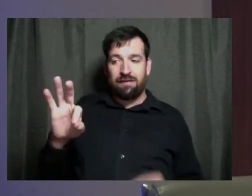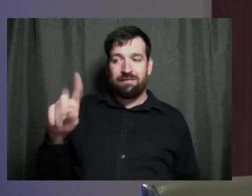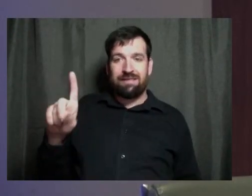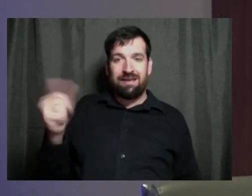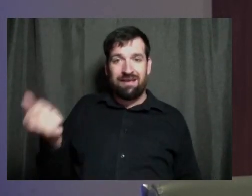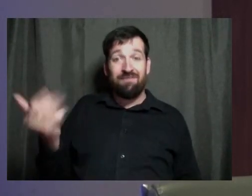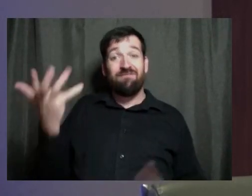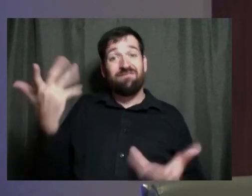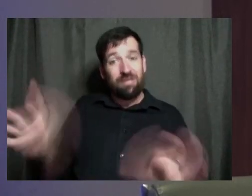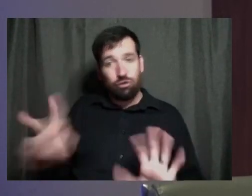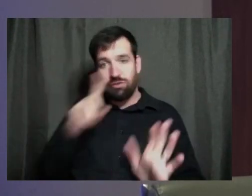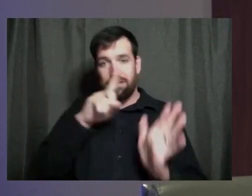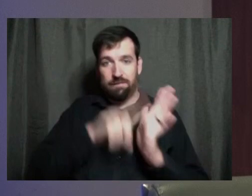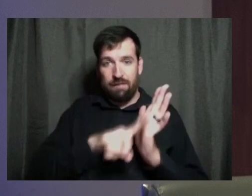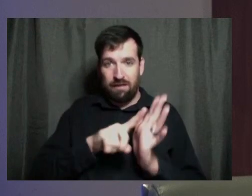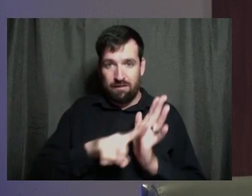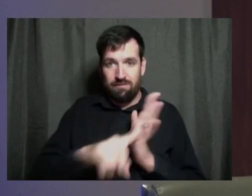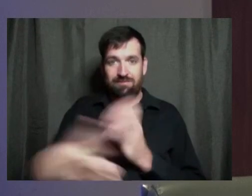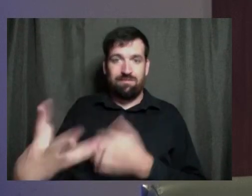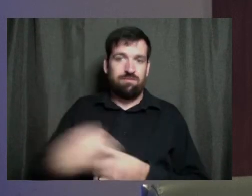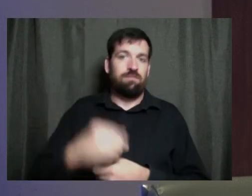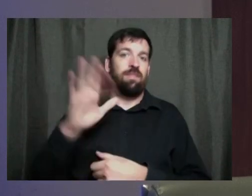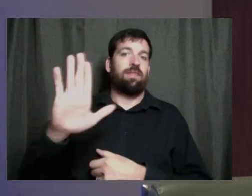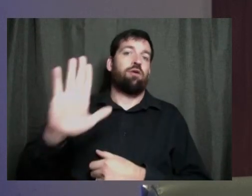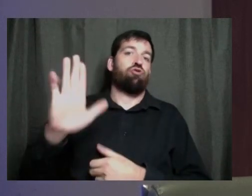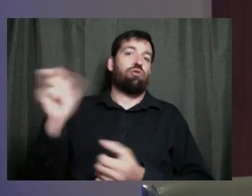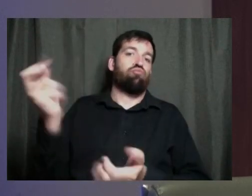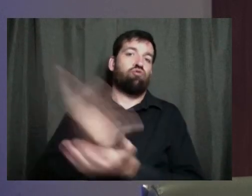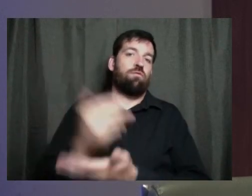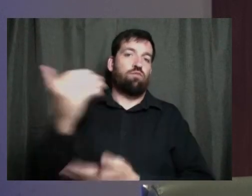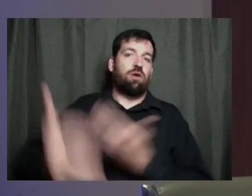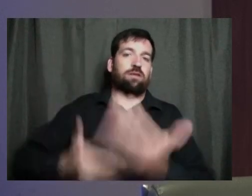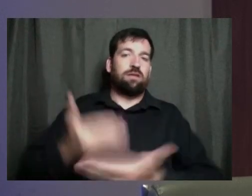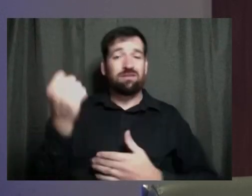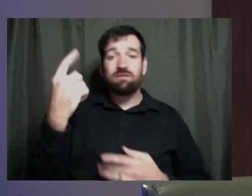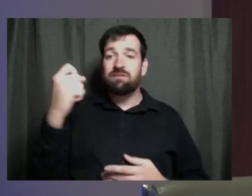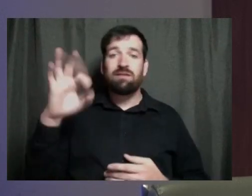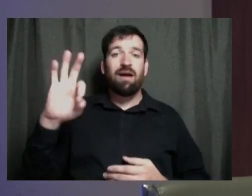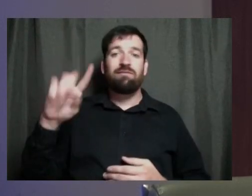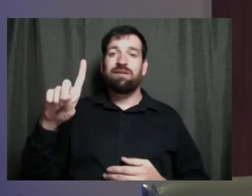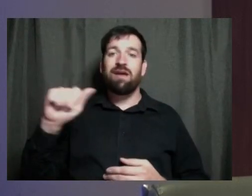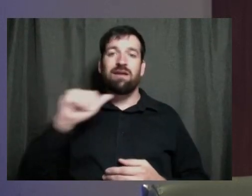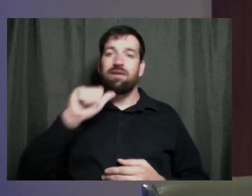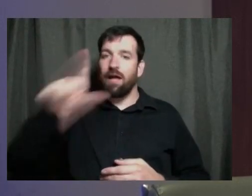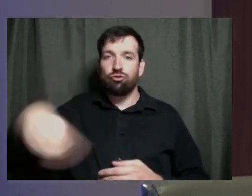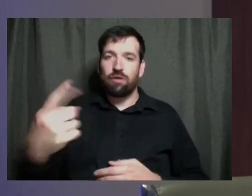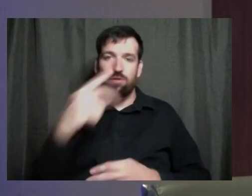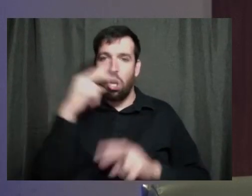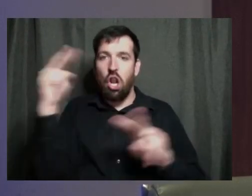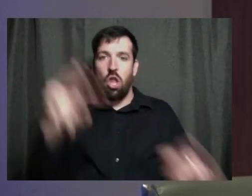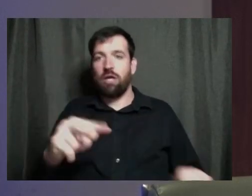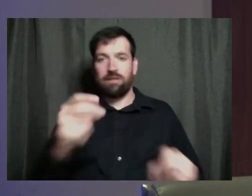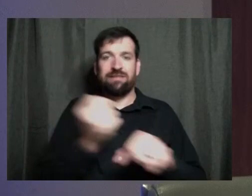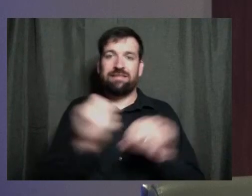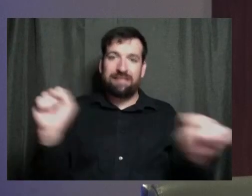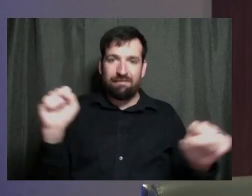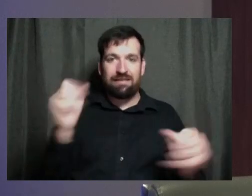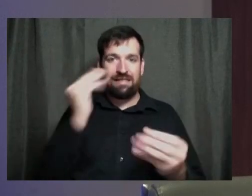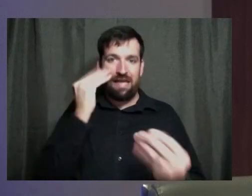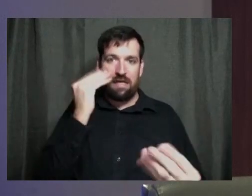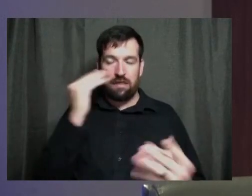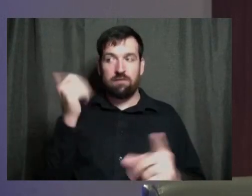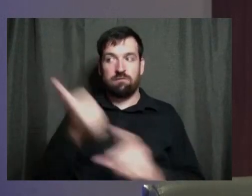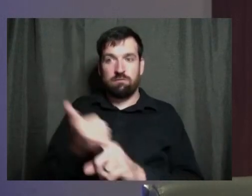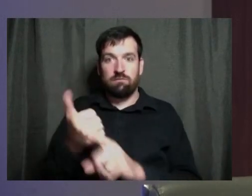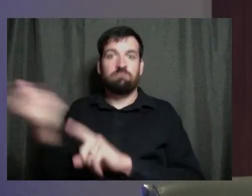as part of their approval process. Remember, the FDA doesn't just look at safety data and approve a therapy. The FDA goes and